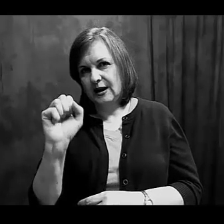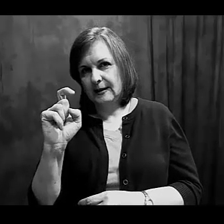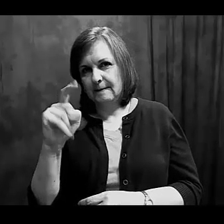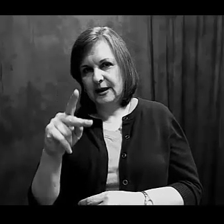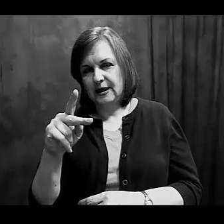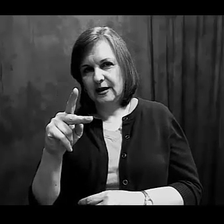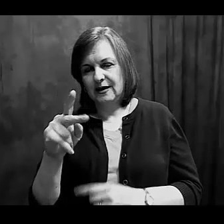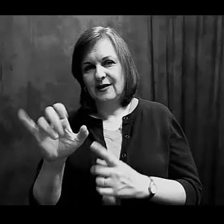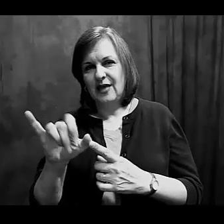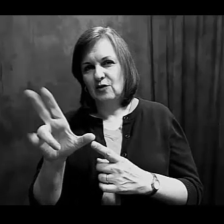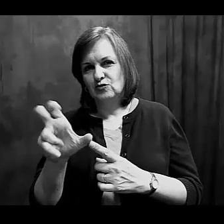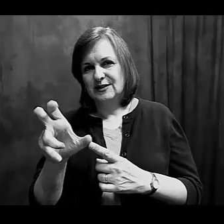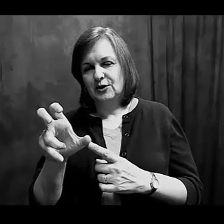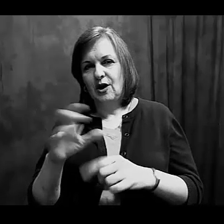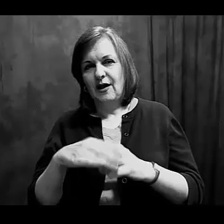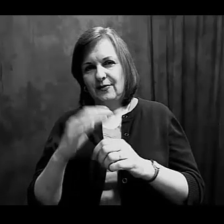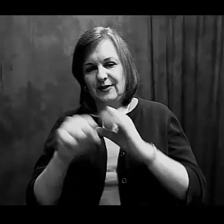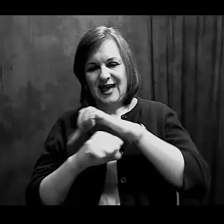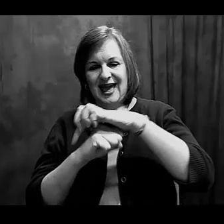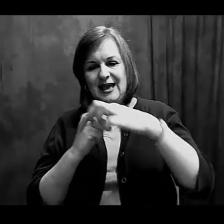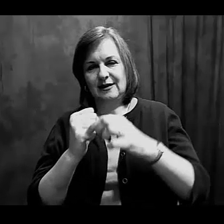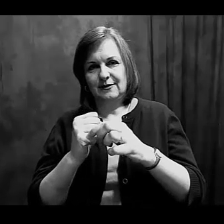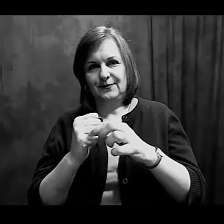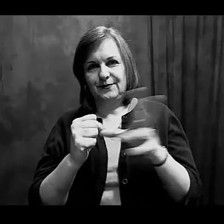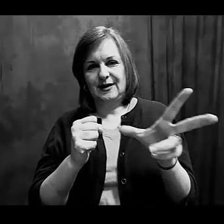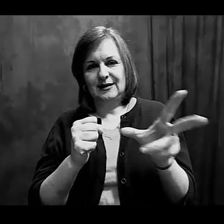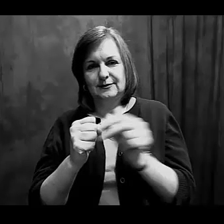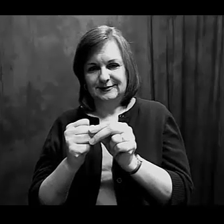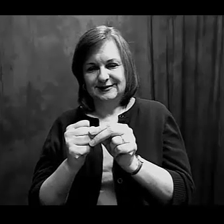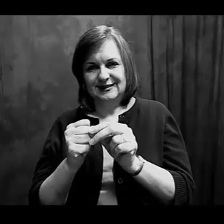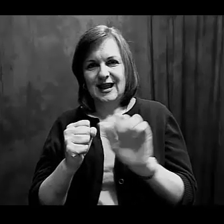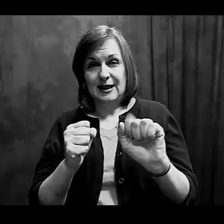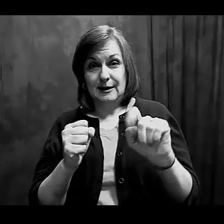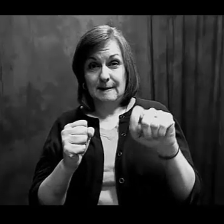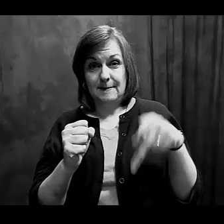that receptor, it's going to act as an enzyme,